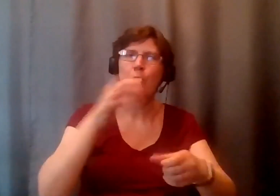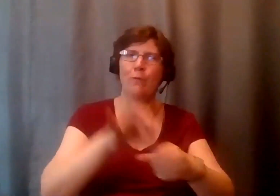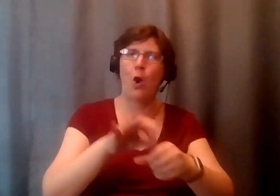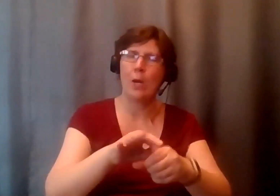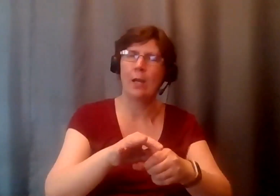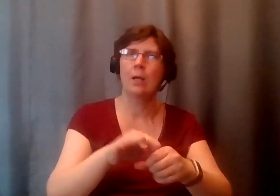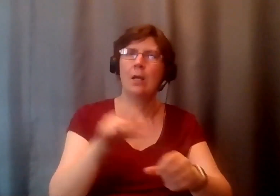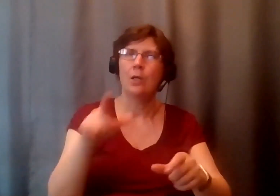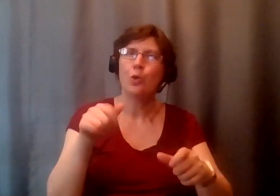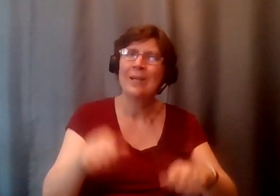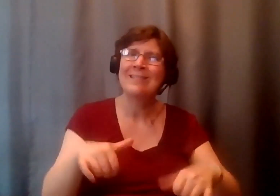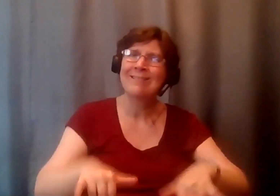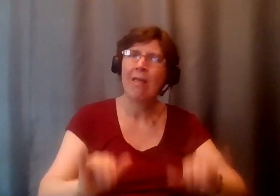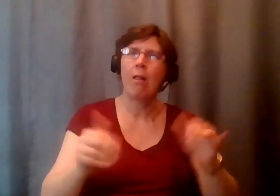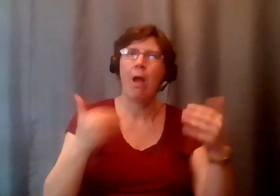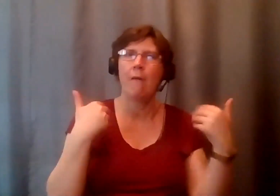You can still have